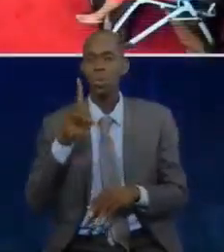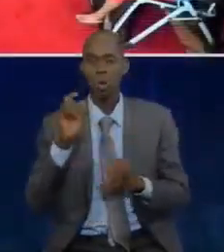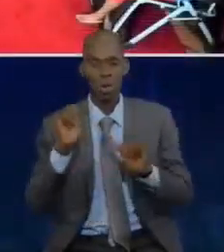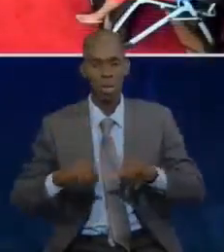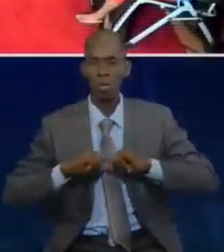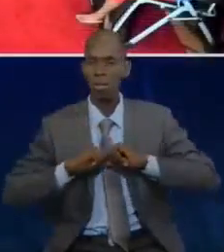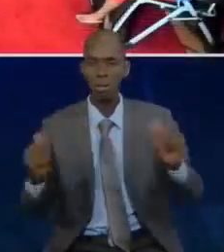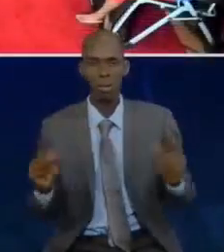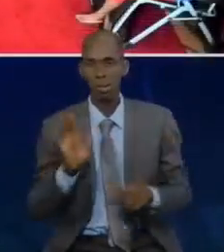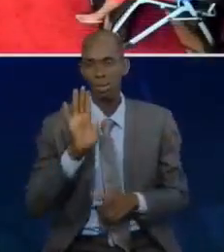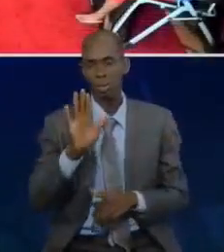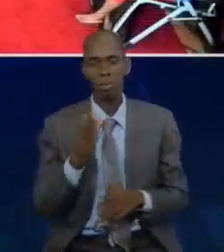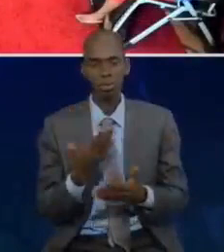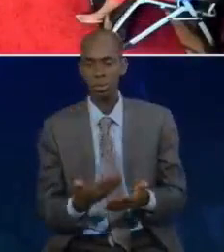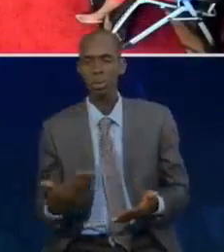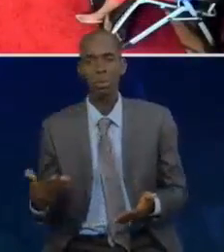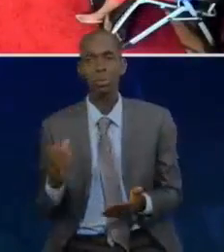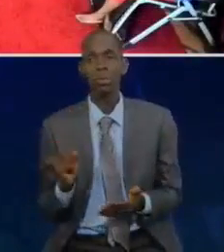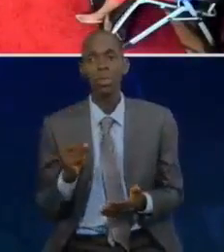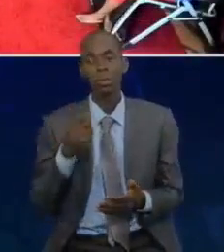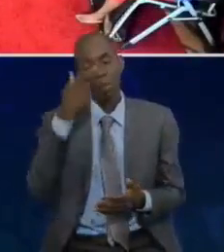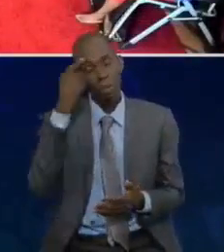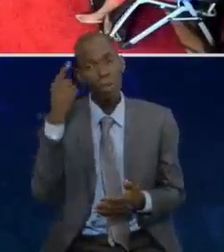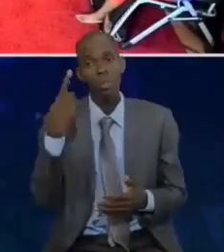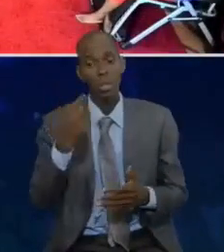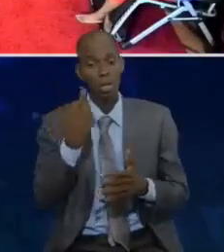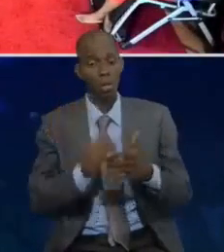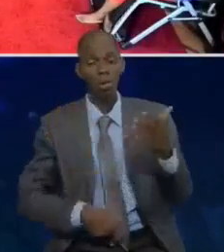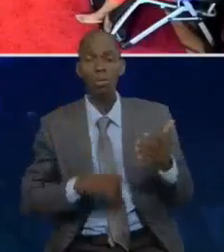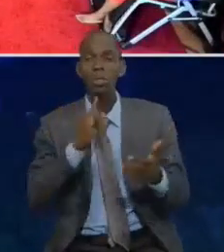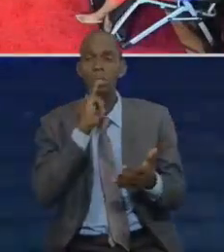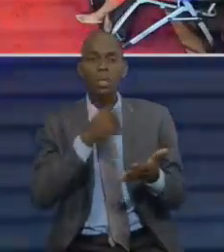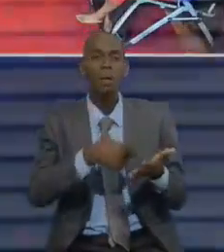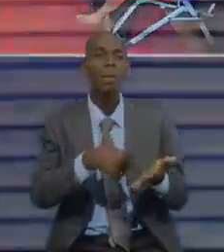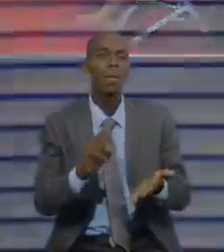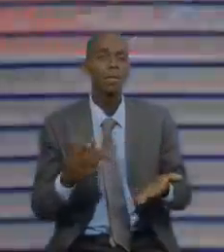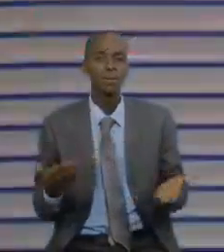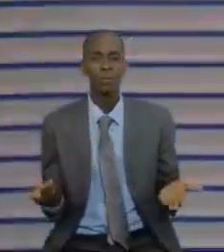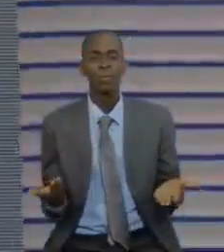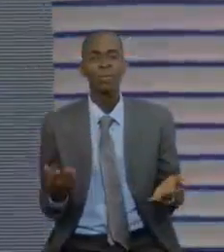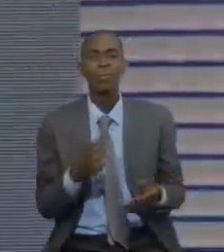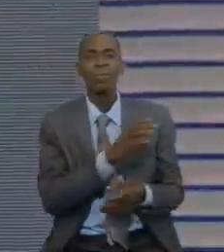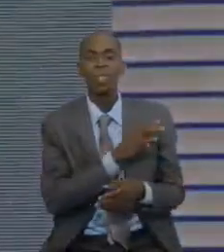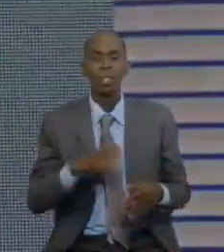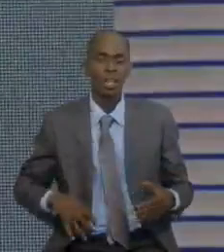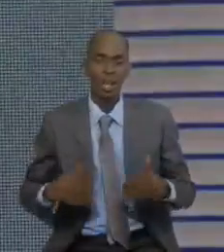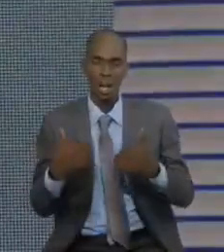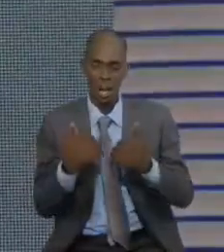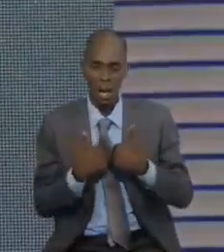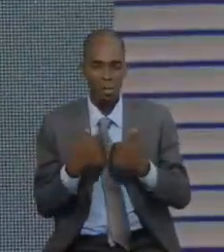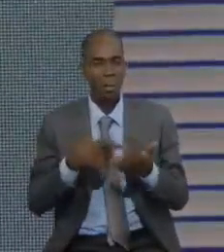you. The price is paid. Christ has paid the